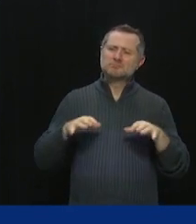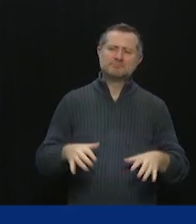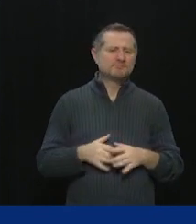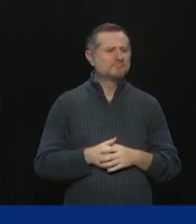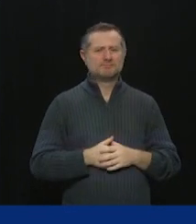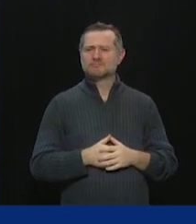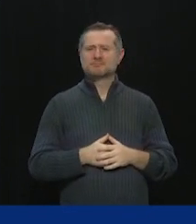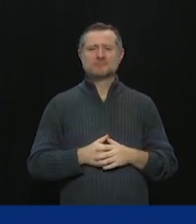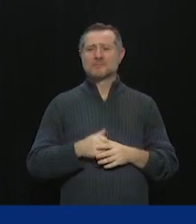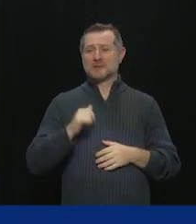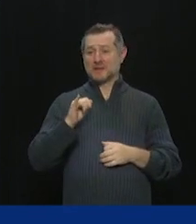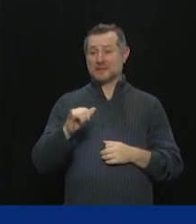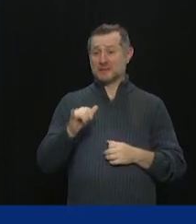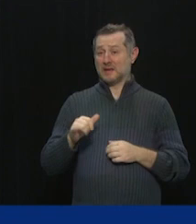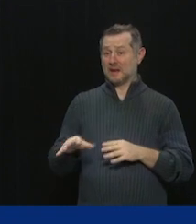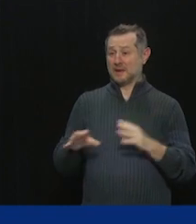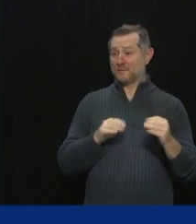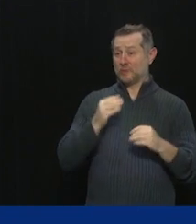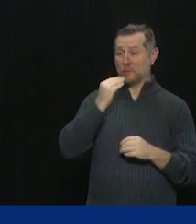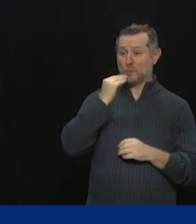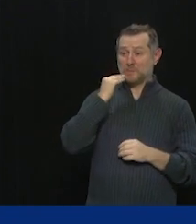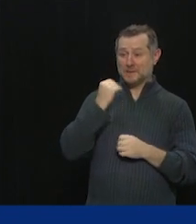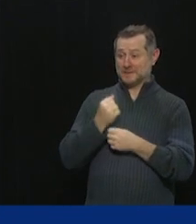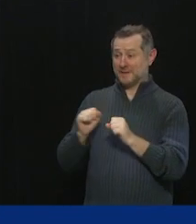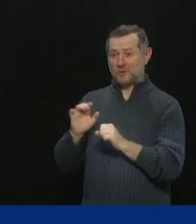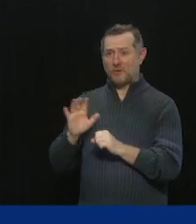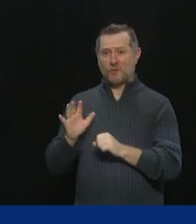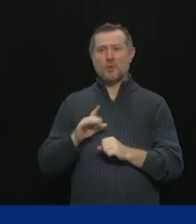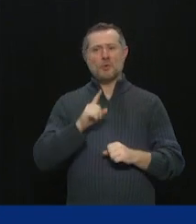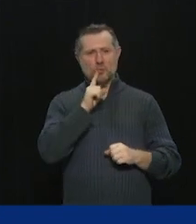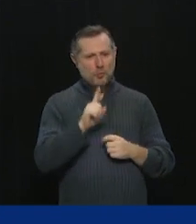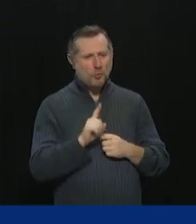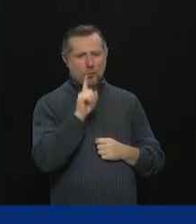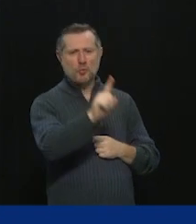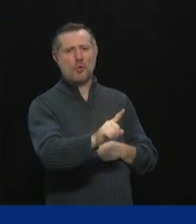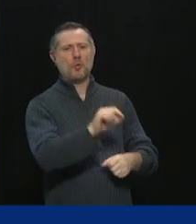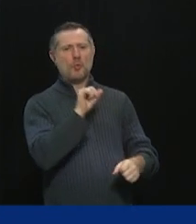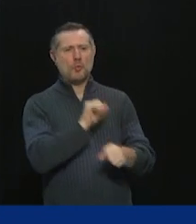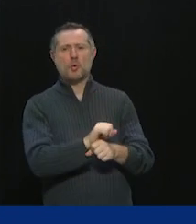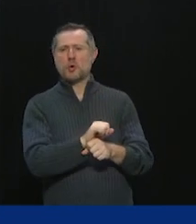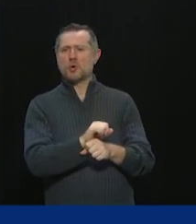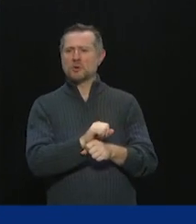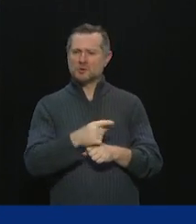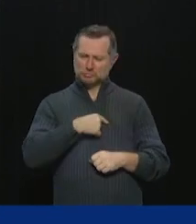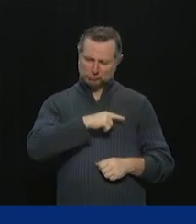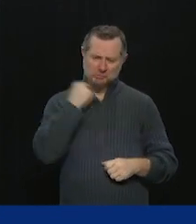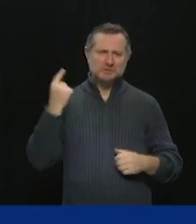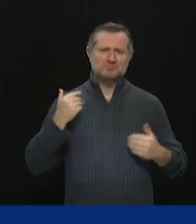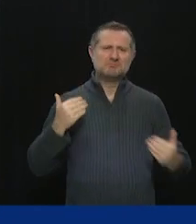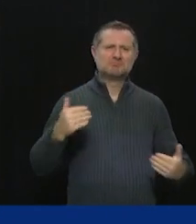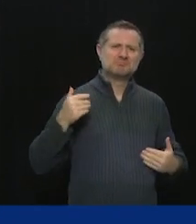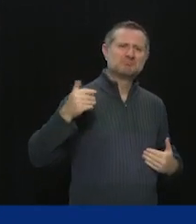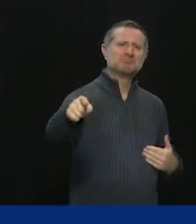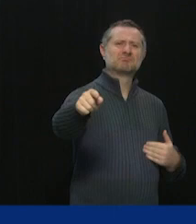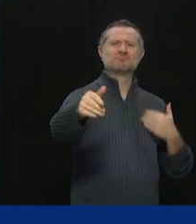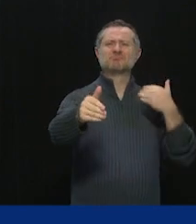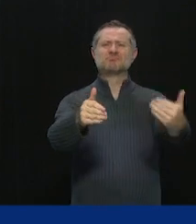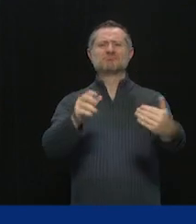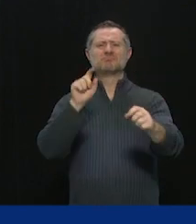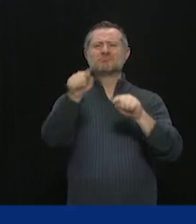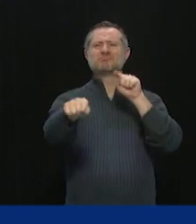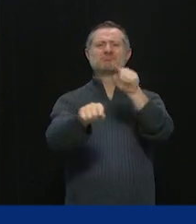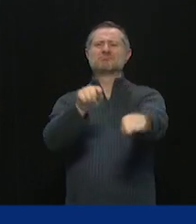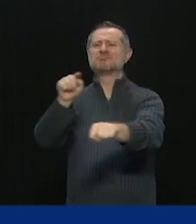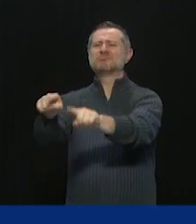of their homes where they knew they were going to be okay, and they said, I've got a job to do, and I'm running into the flames. And they did it day after day after